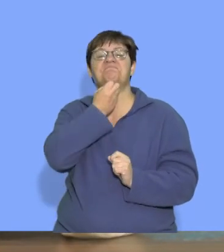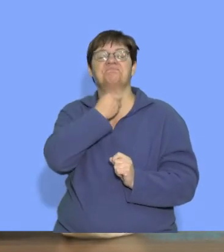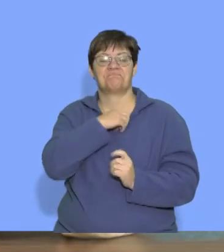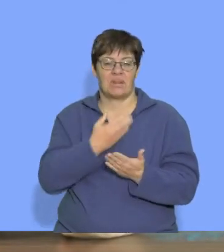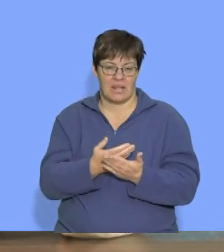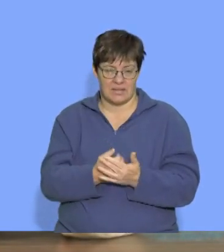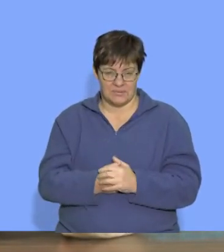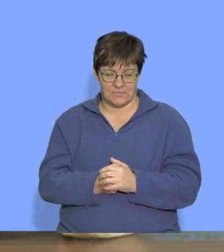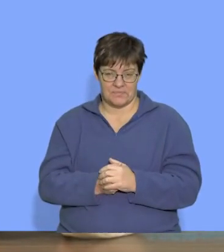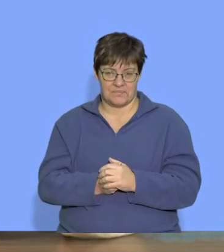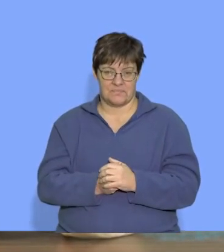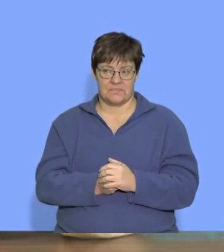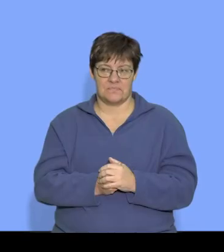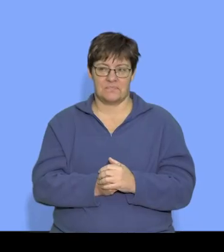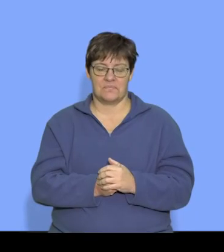swallowed.